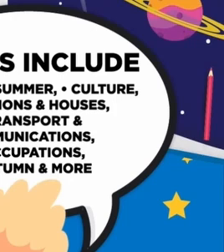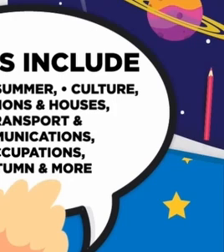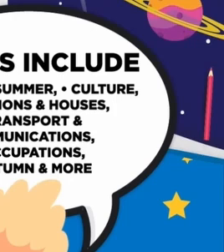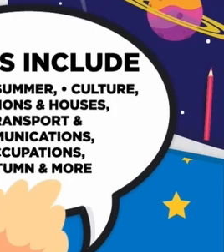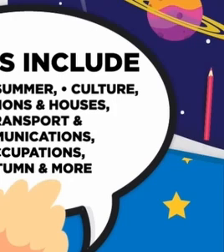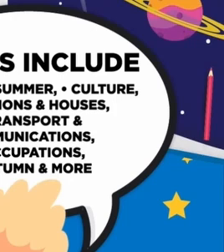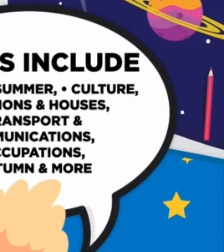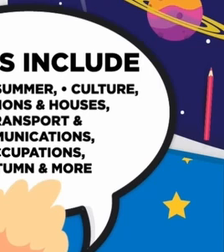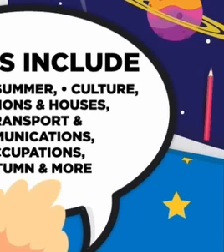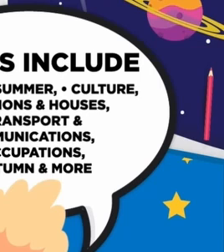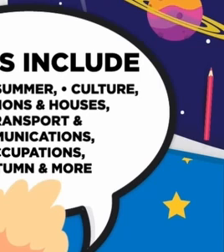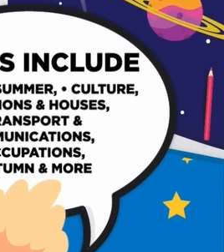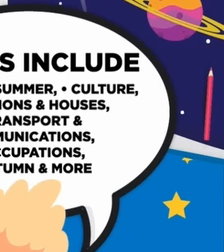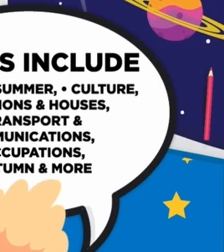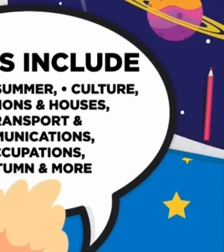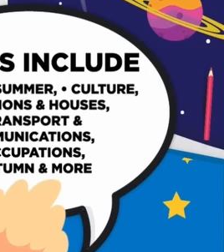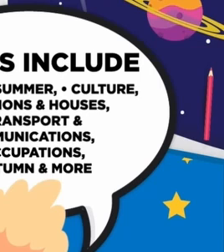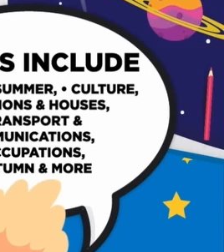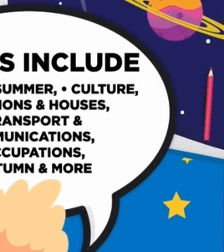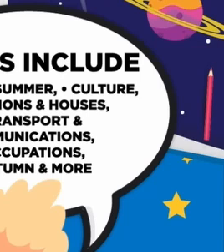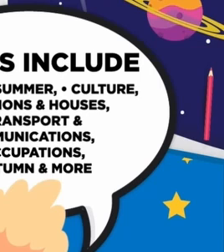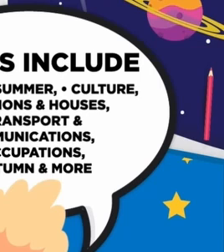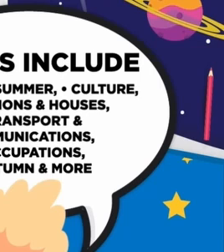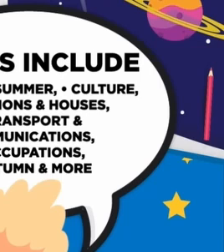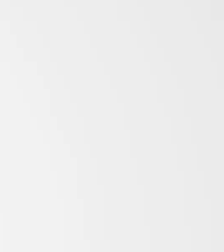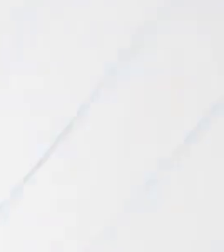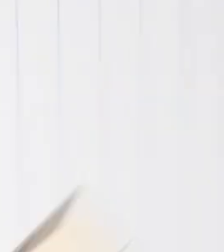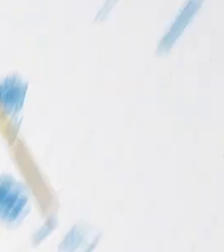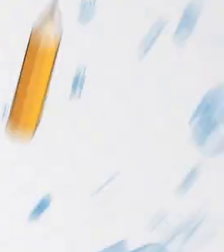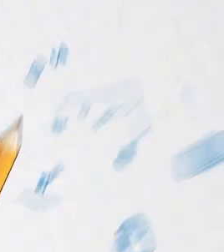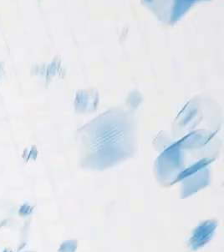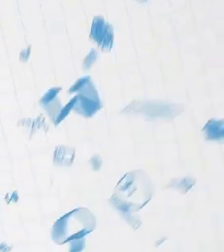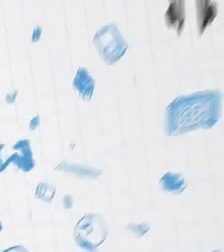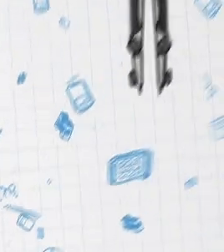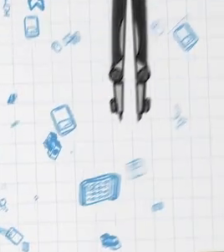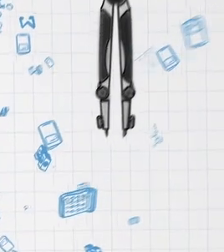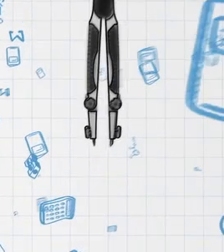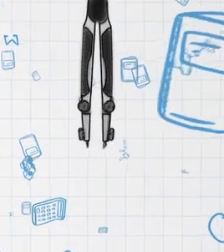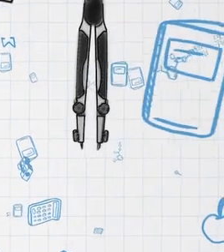distribute countrywide in over 7 different languages.